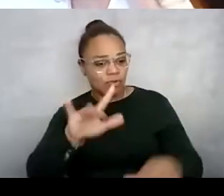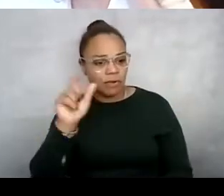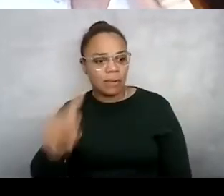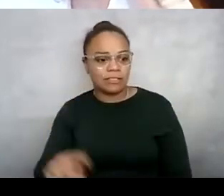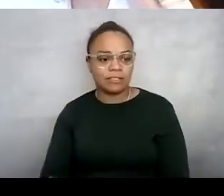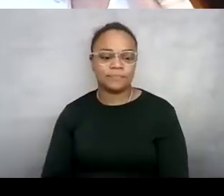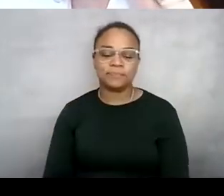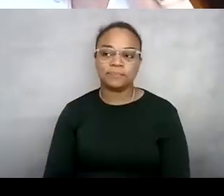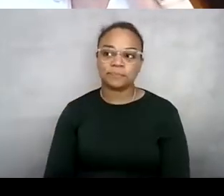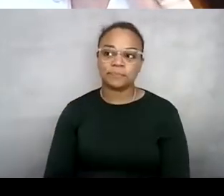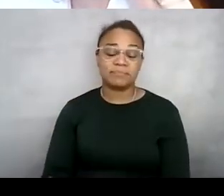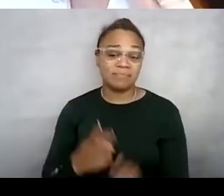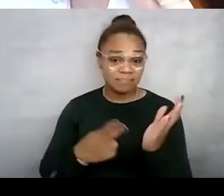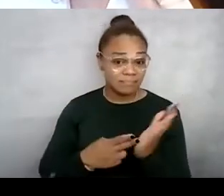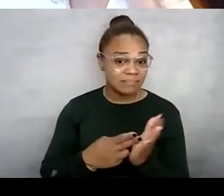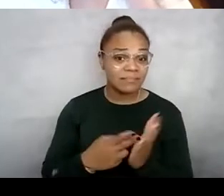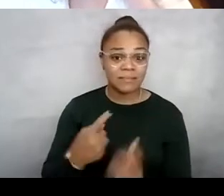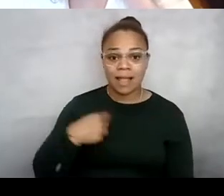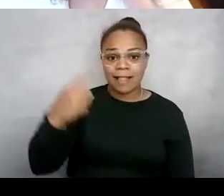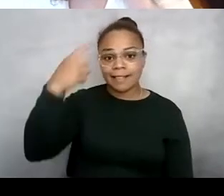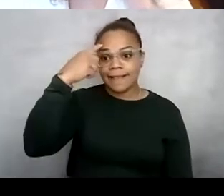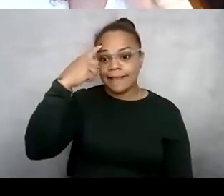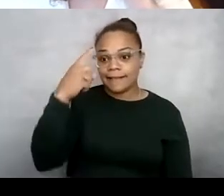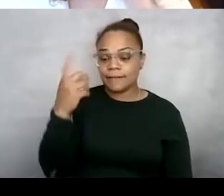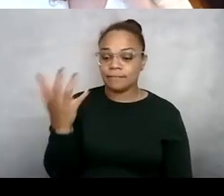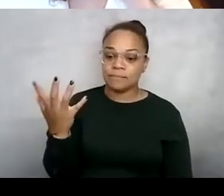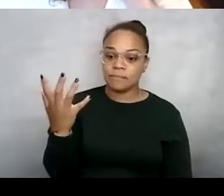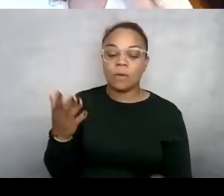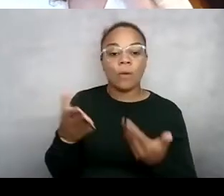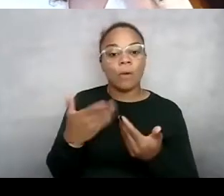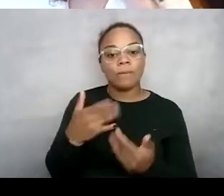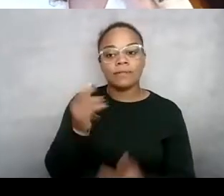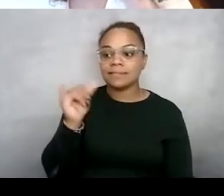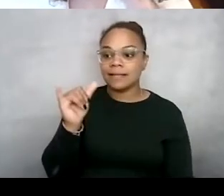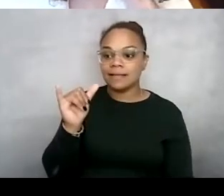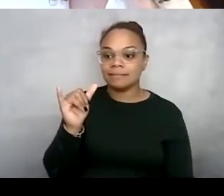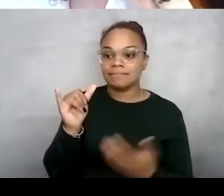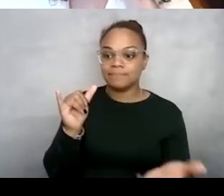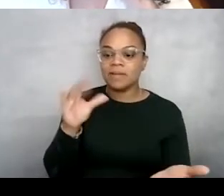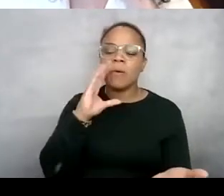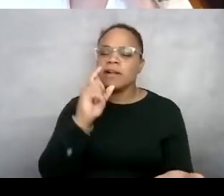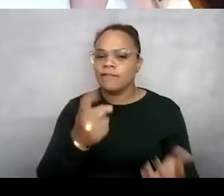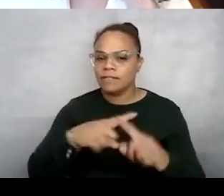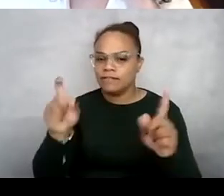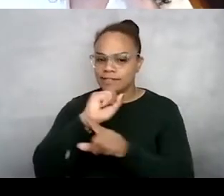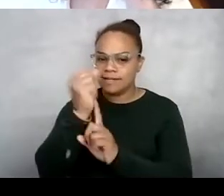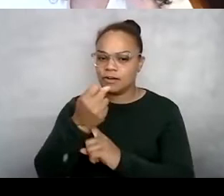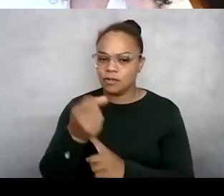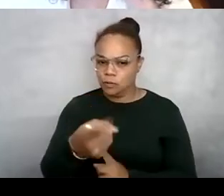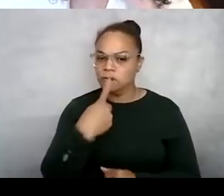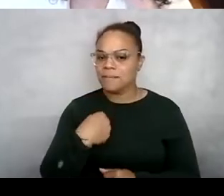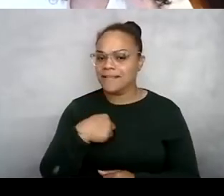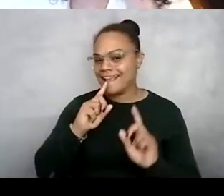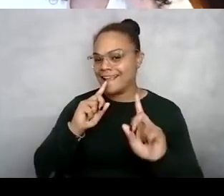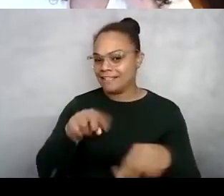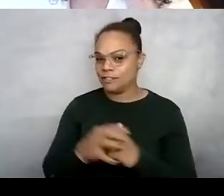I honestly think it's sort of like, let me give you a different scenario and then you tell me the answer. So